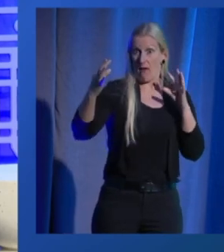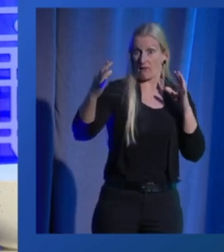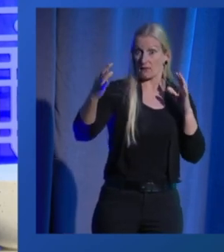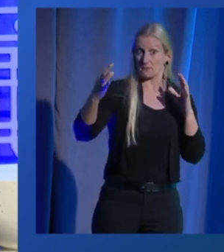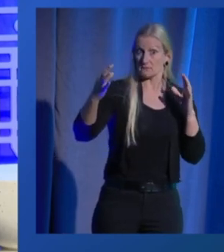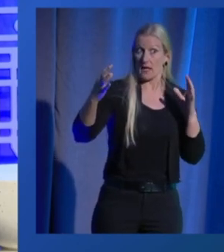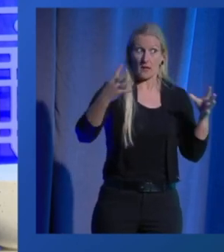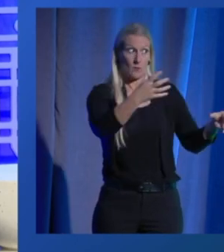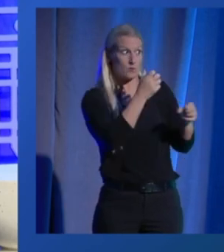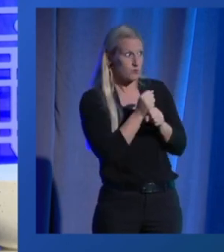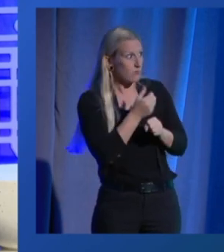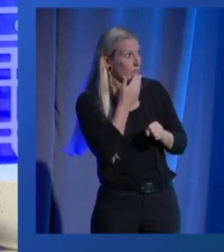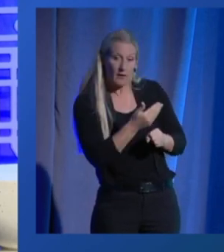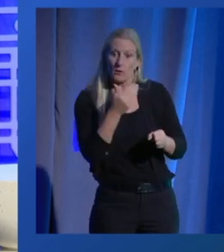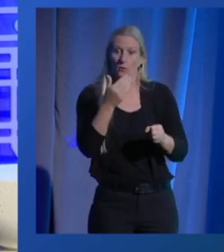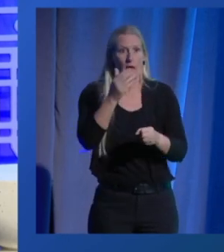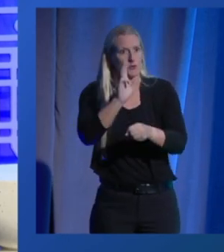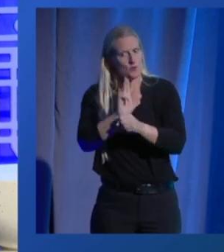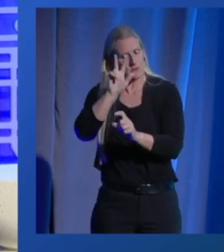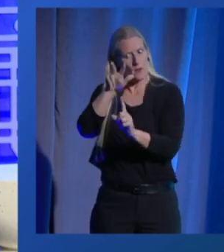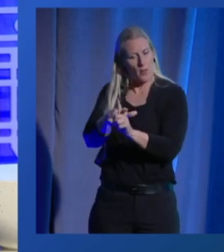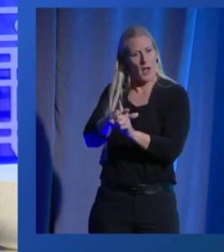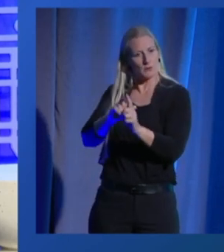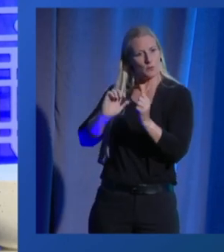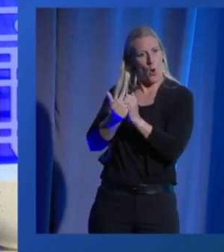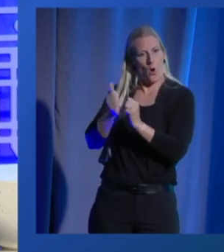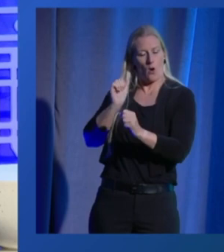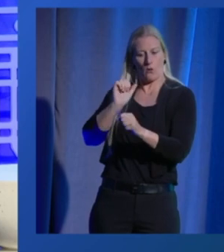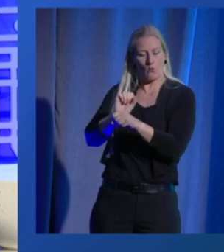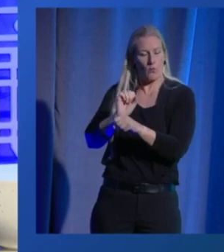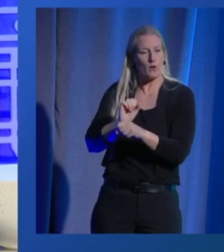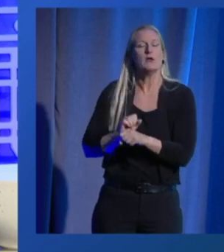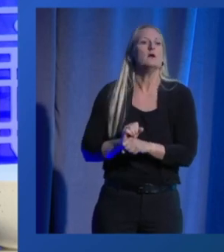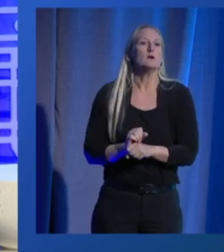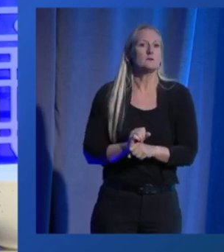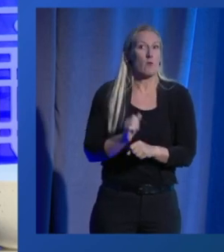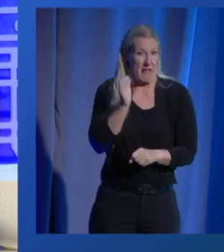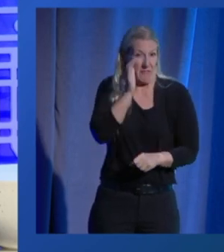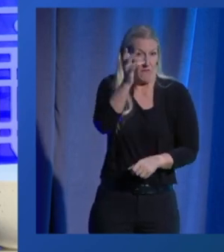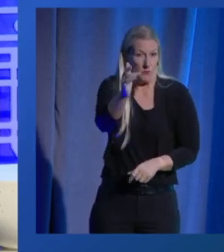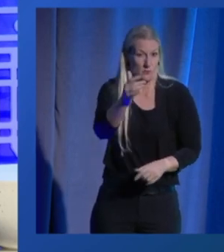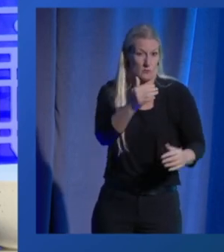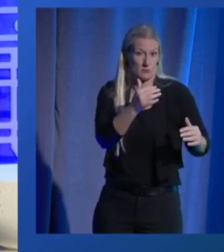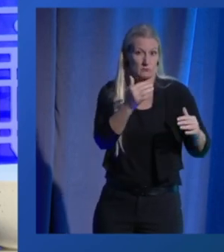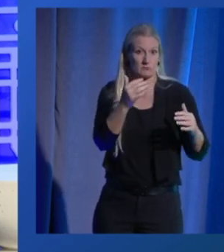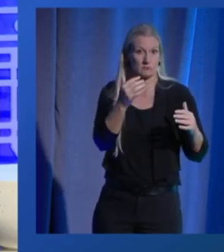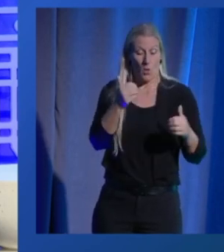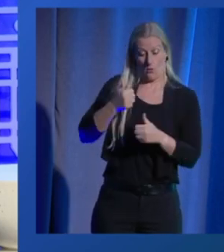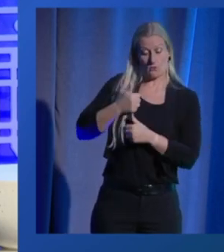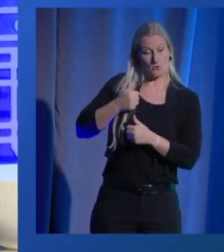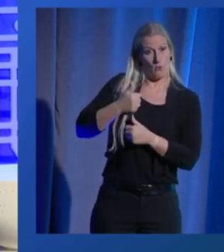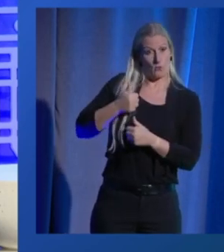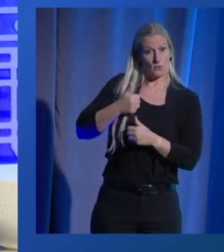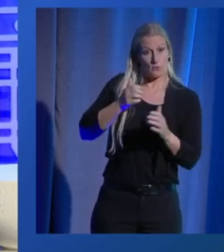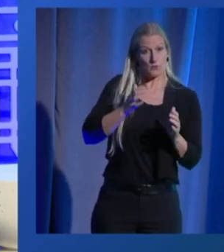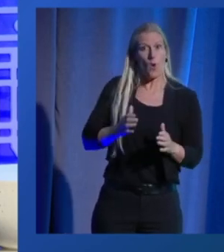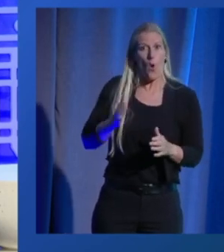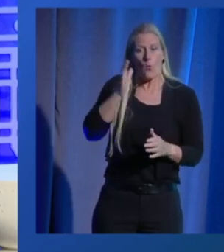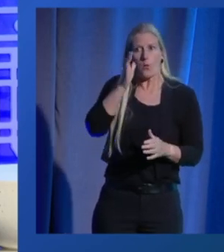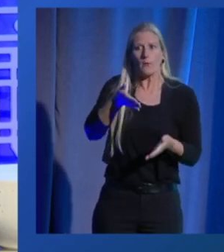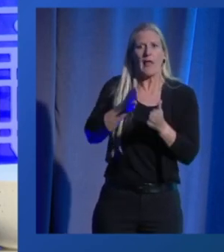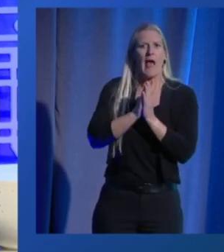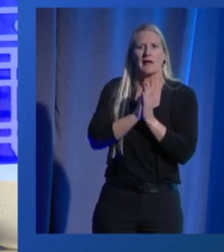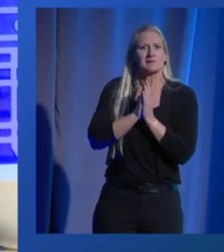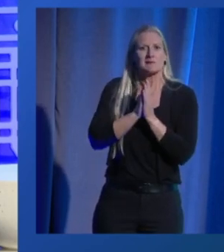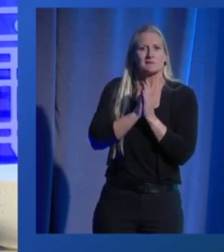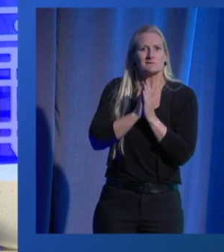think into the future you're going to see War Fighters asking questions about models that would have been or about cvml which would